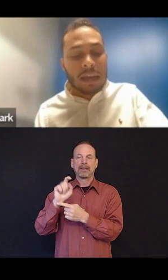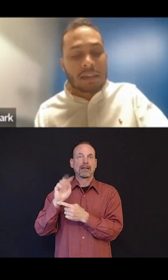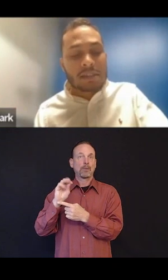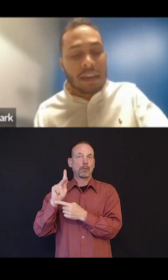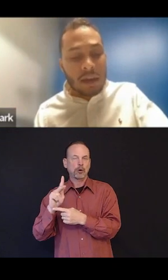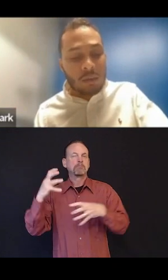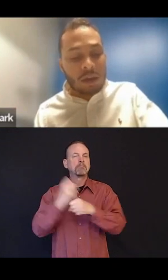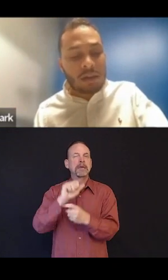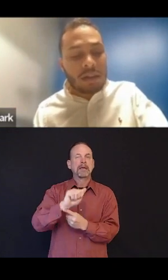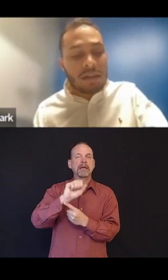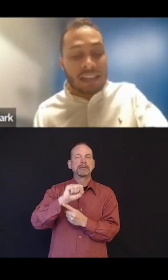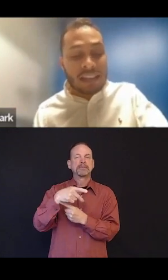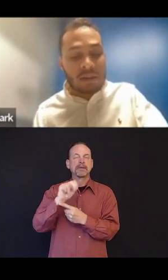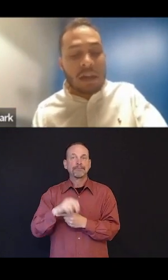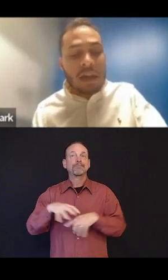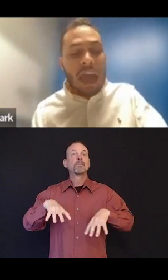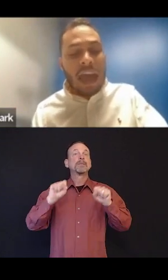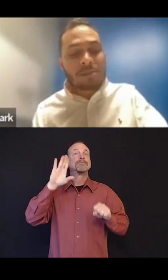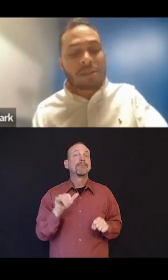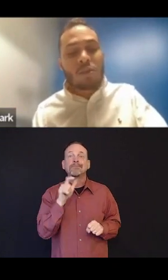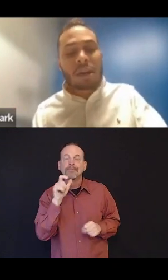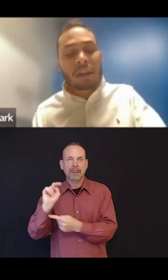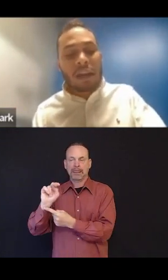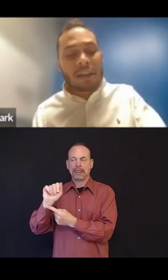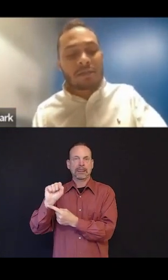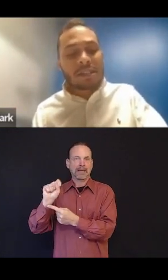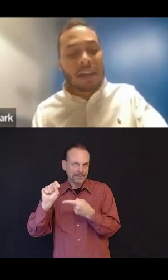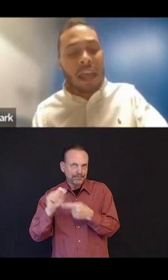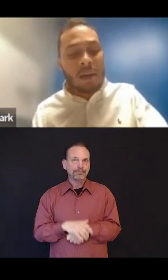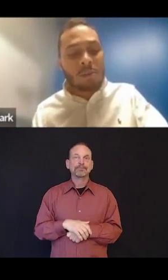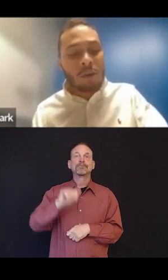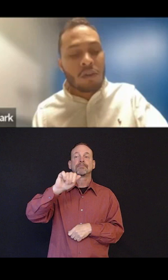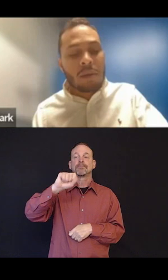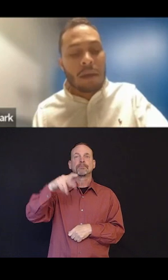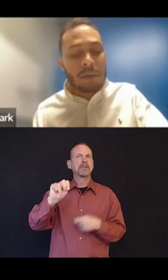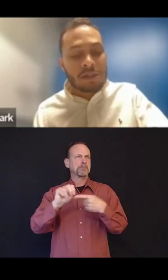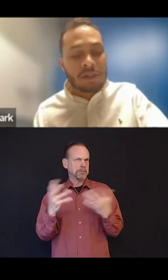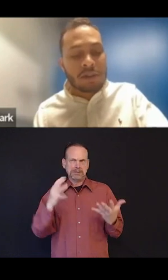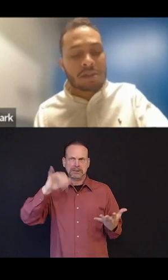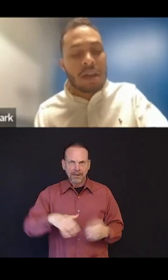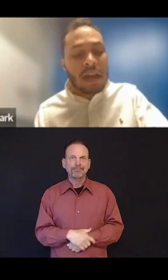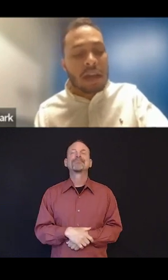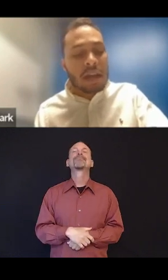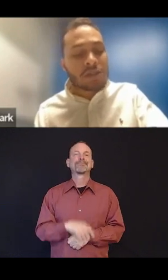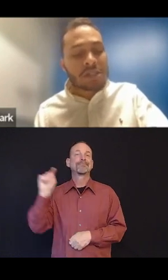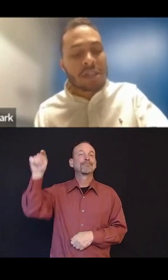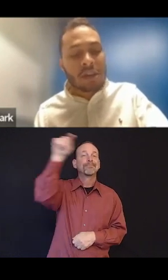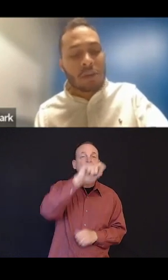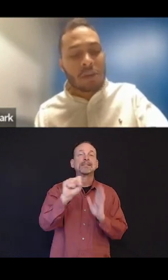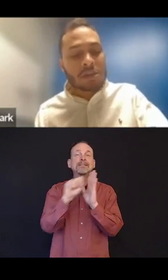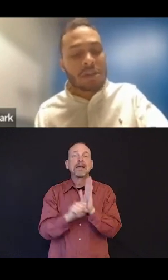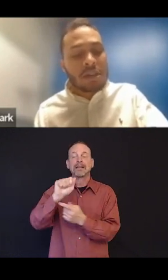Savings Plans Network, ASPN. ASPN is a working alliance of state ABLE program administrators and